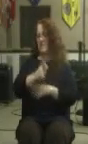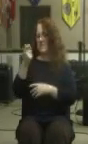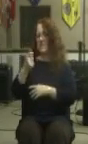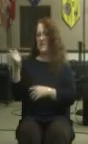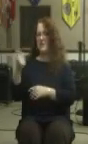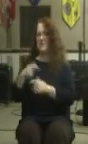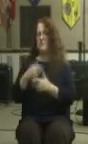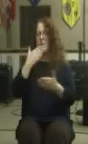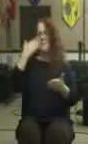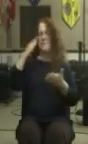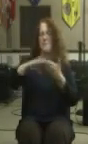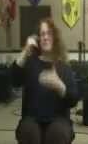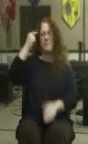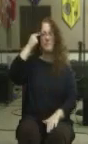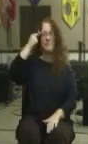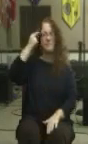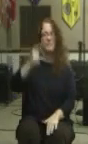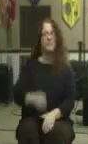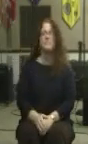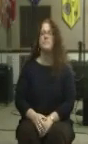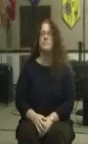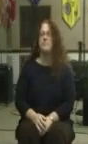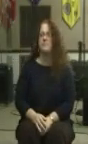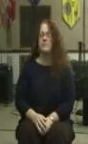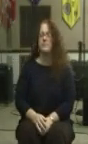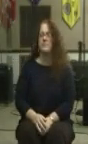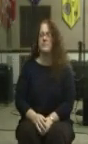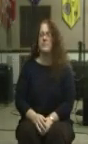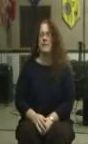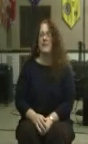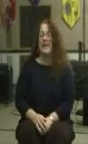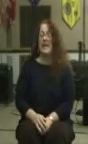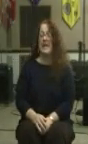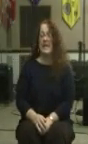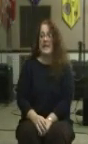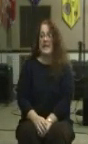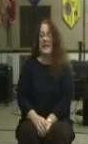adjustment. I got to get rid of my stinking thinking.